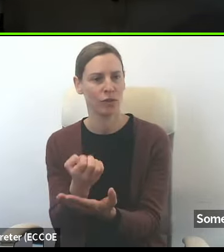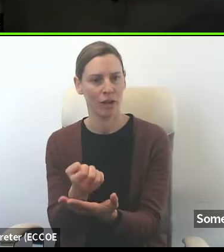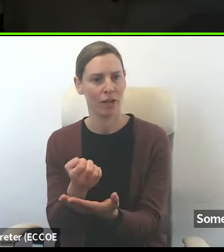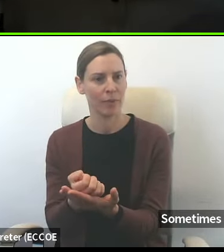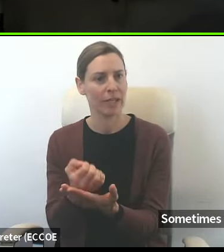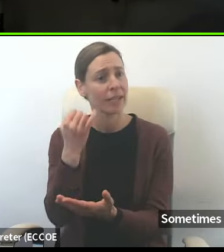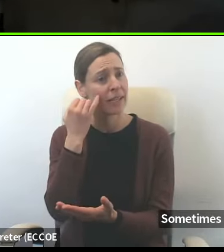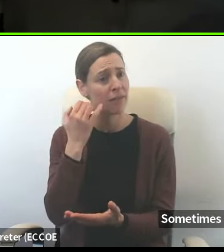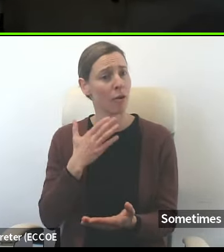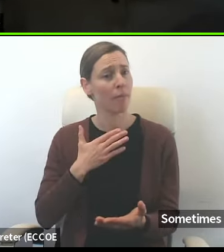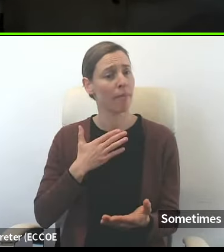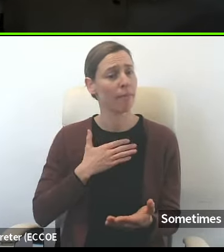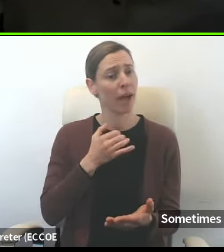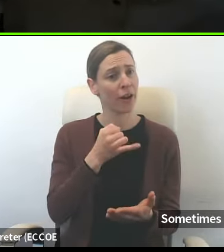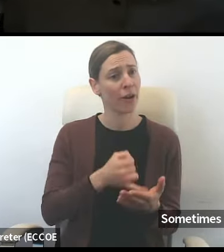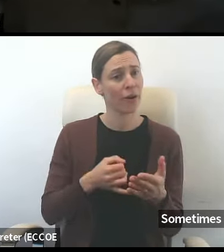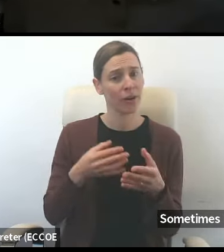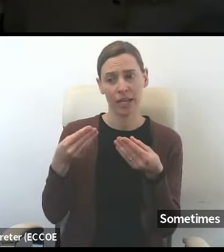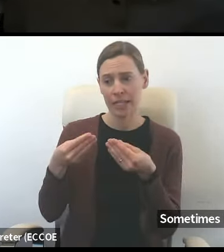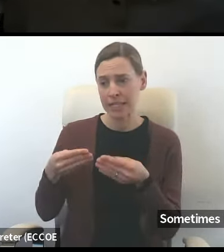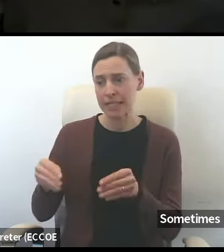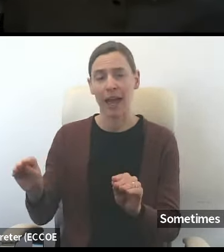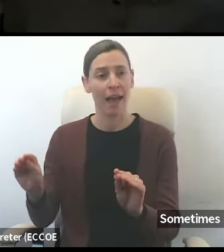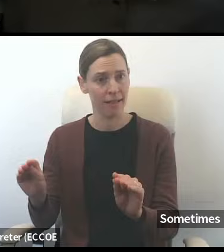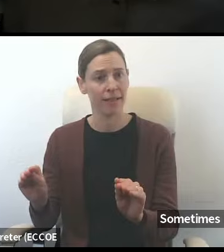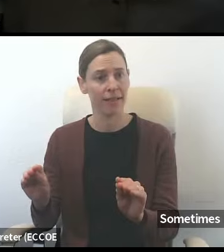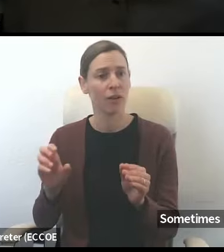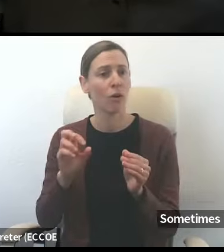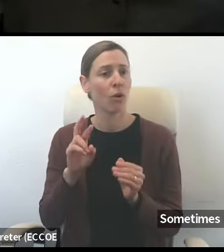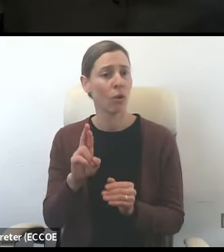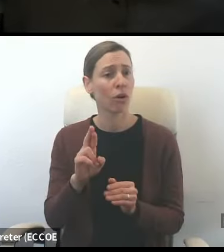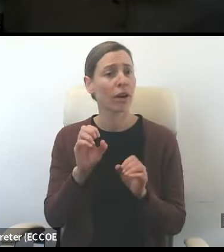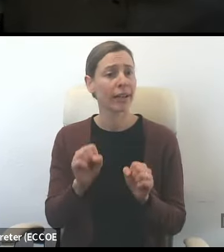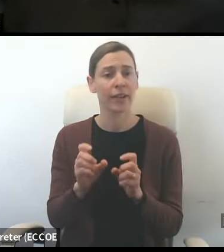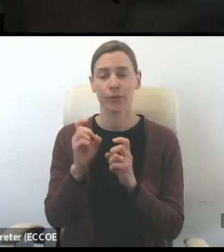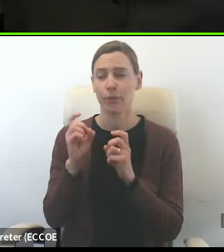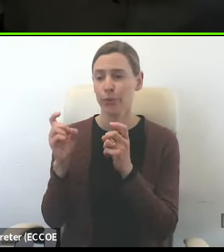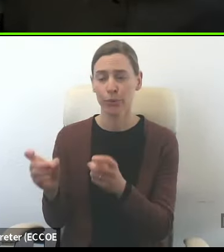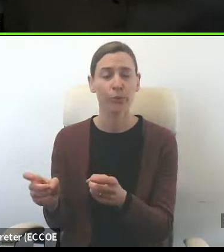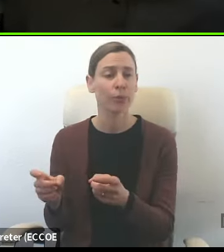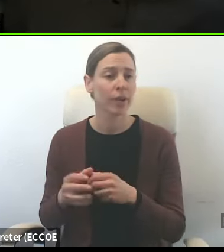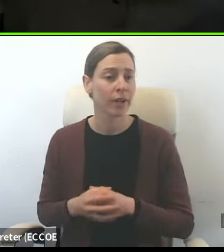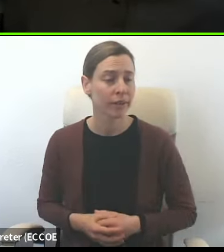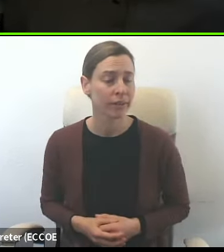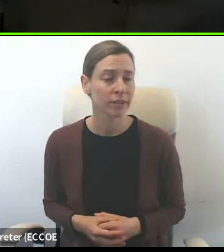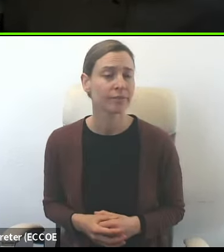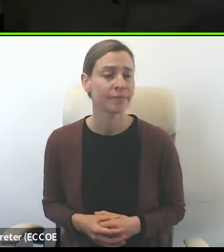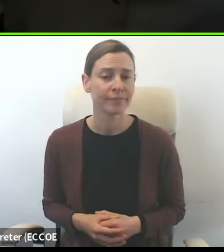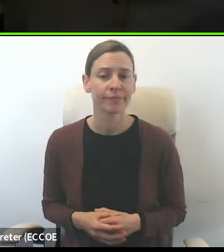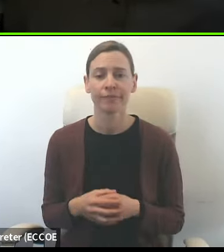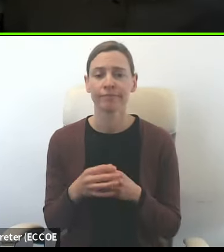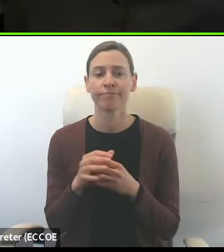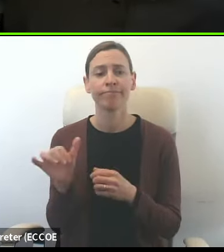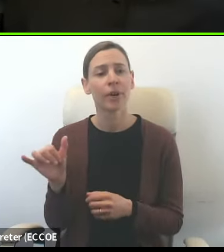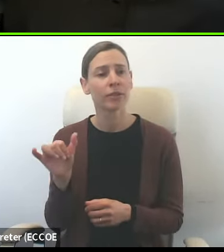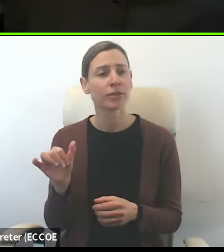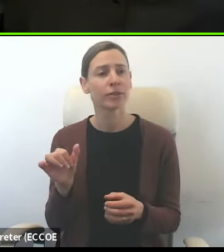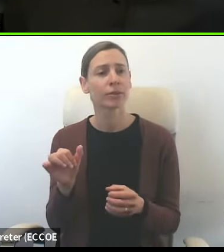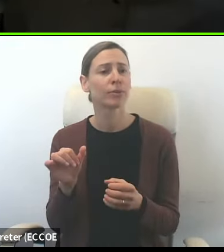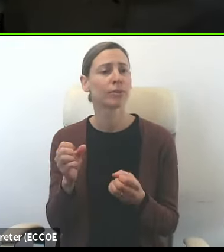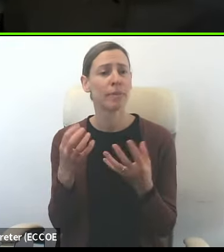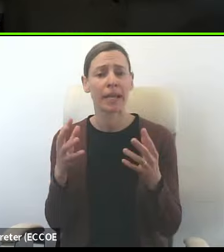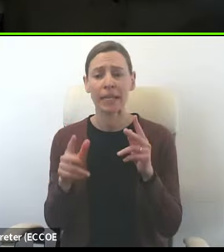from which I can donate. Mm-hmm. Also, so many people around, and even my neighbors in my